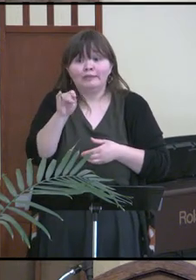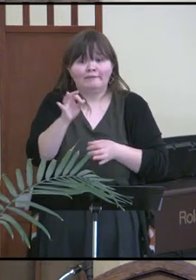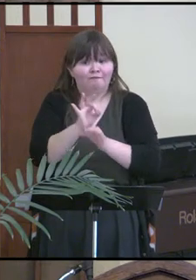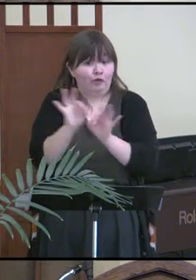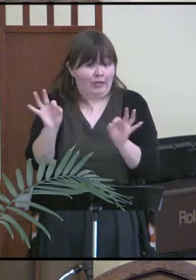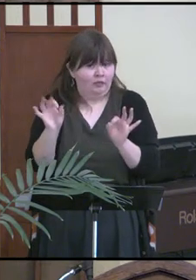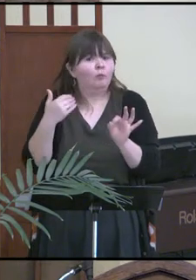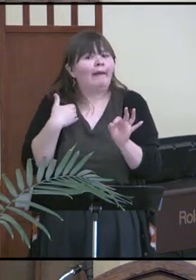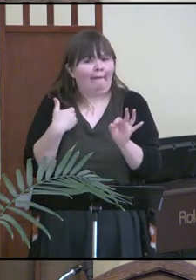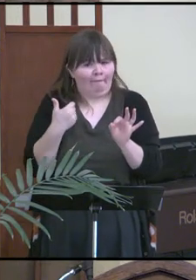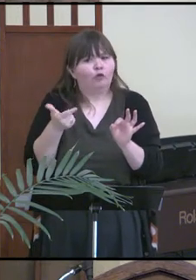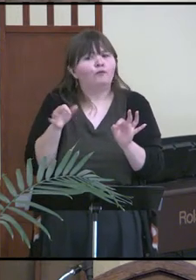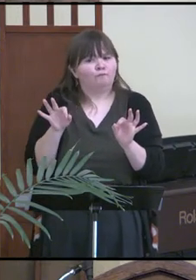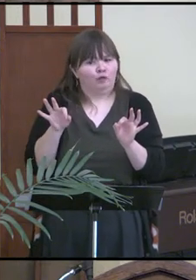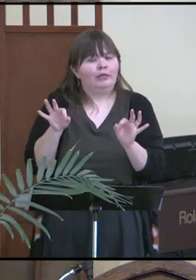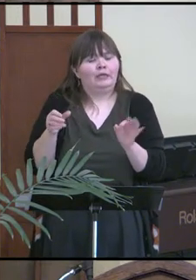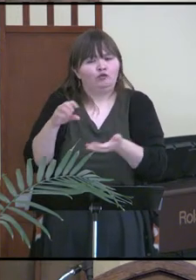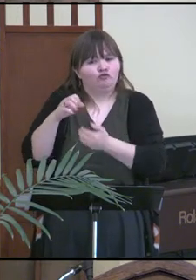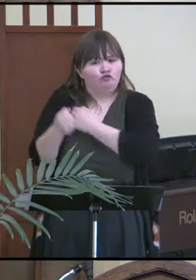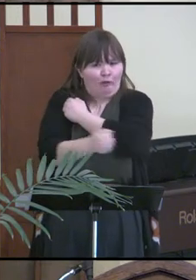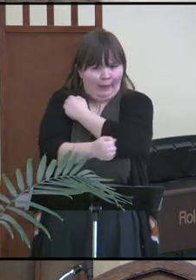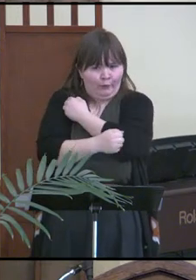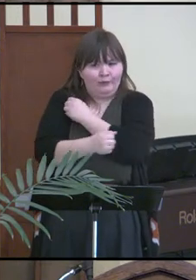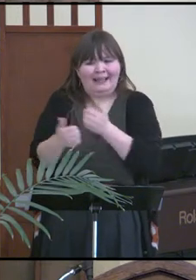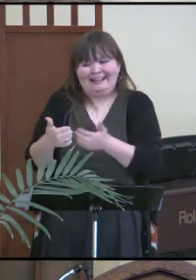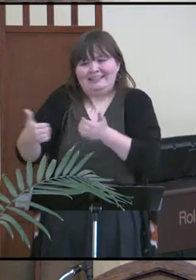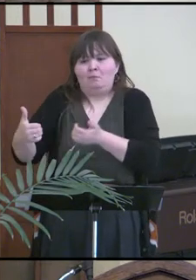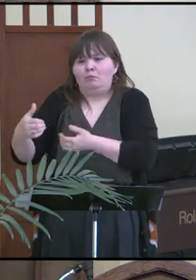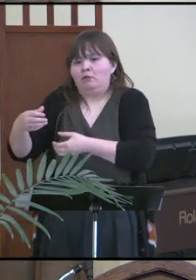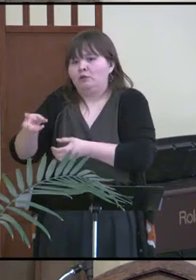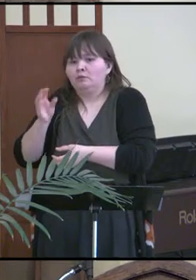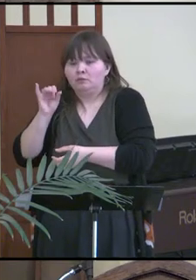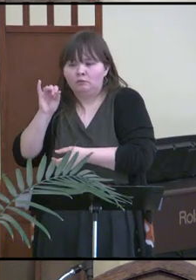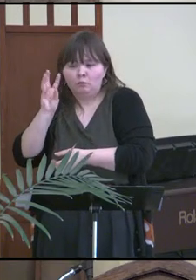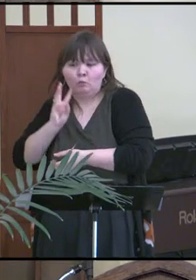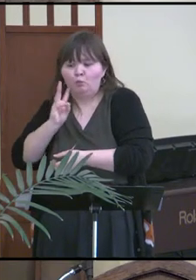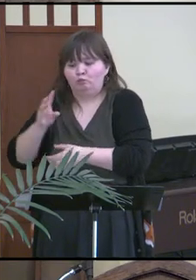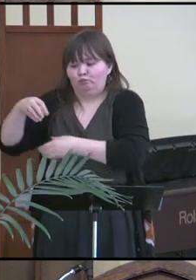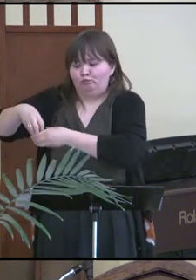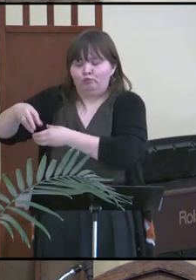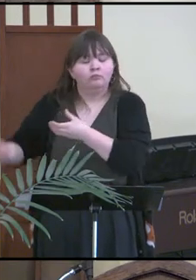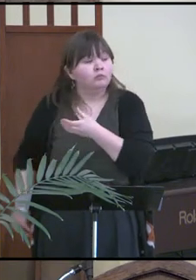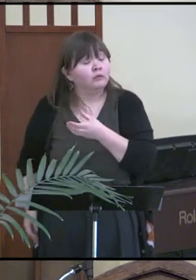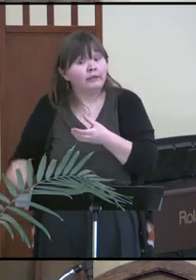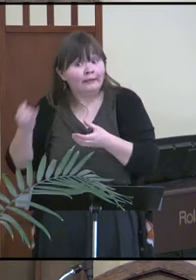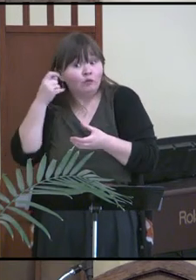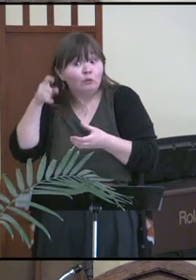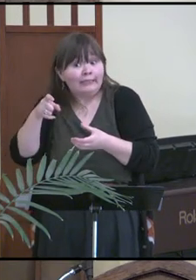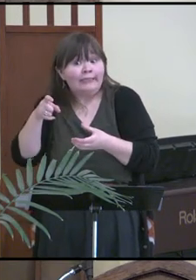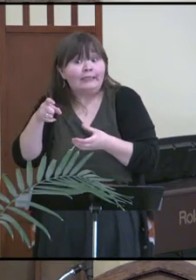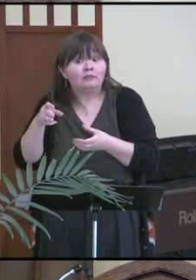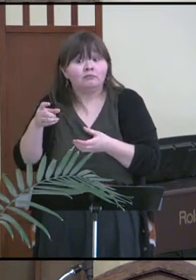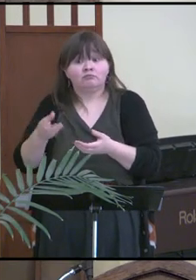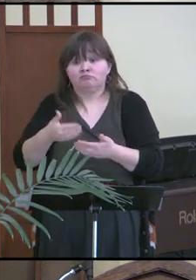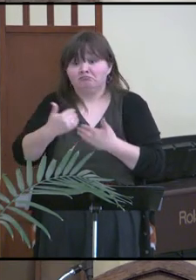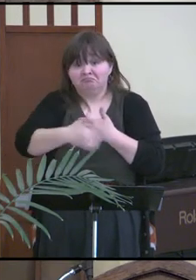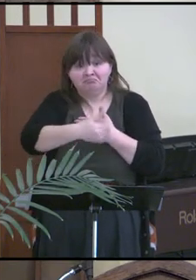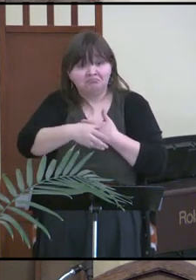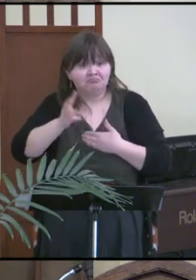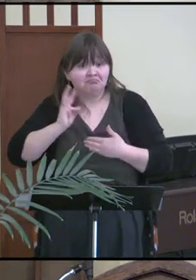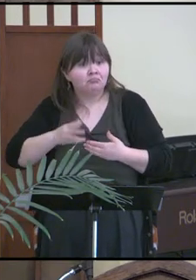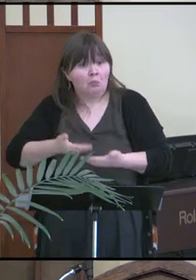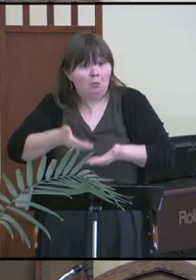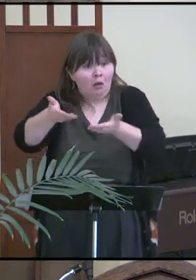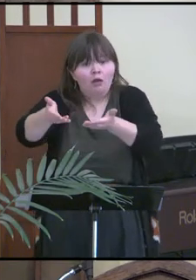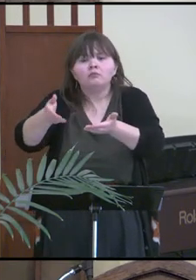have that. We have gluten-free crackers, and we have a separate juice for that. If you need communion brought to you, just raise your hand,